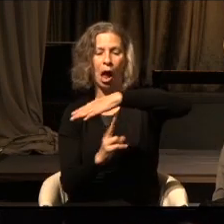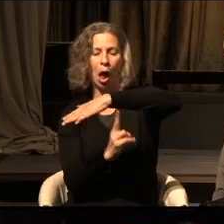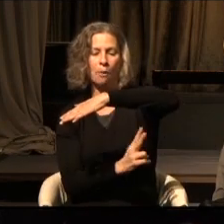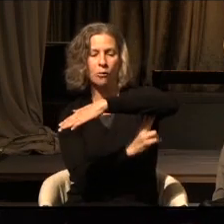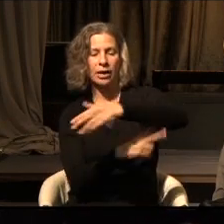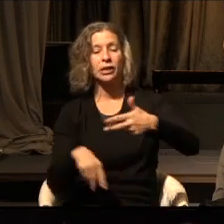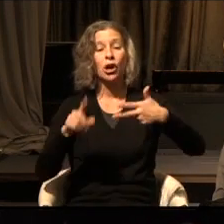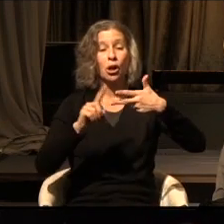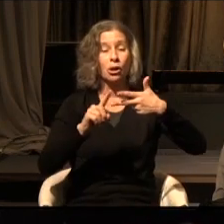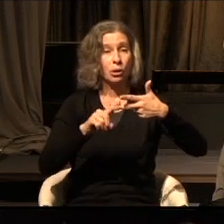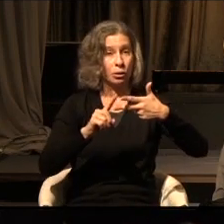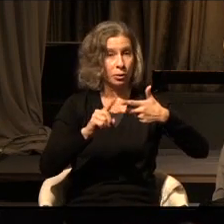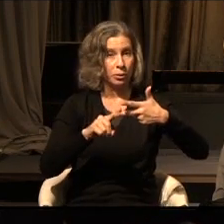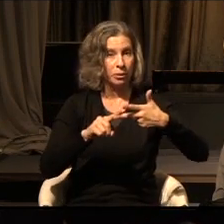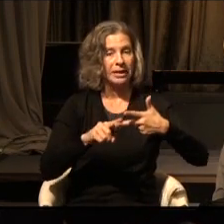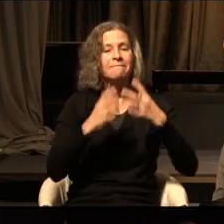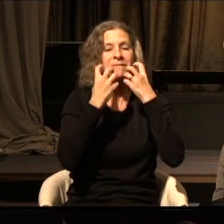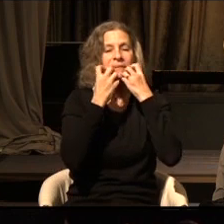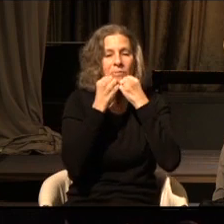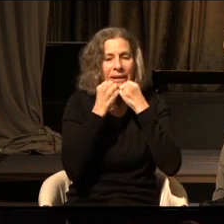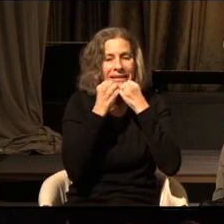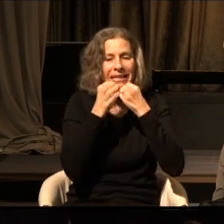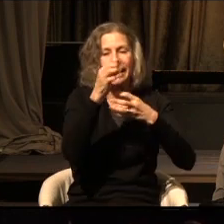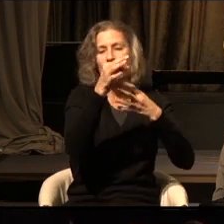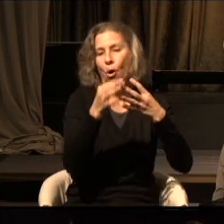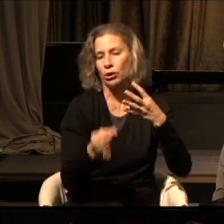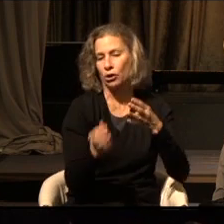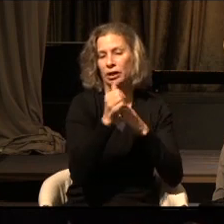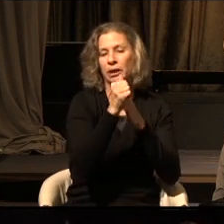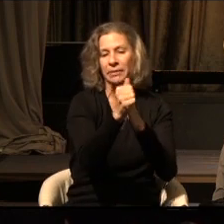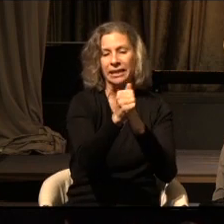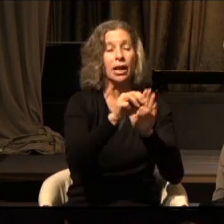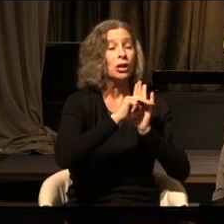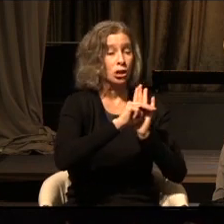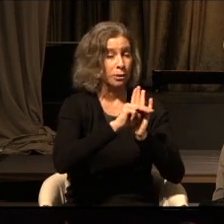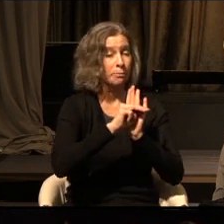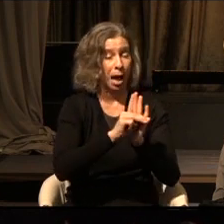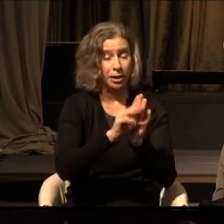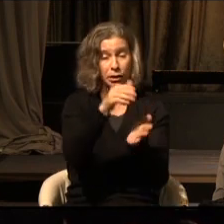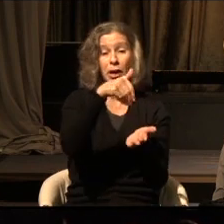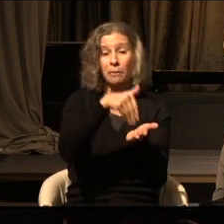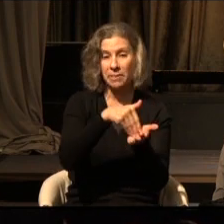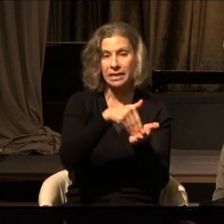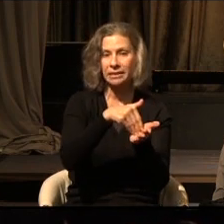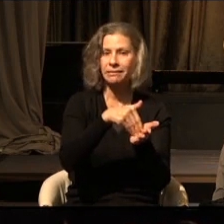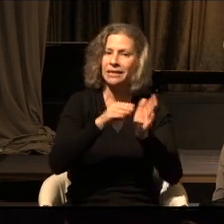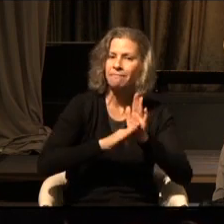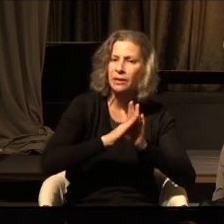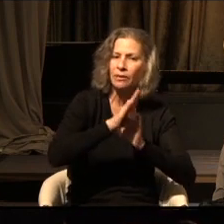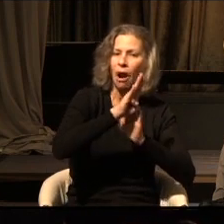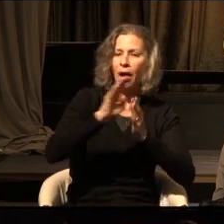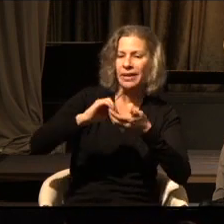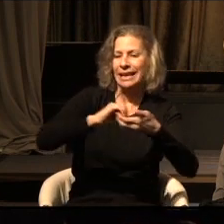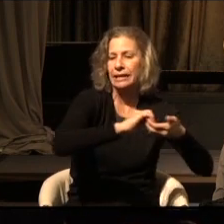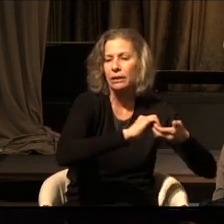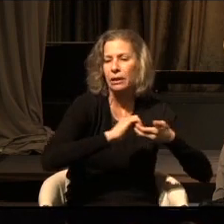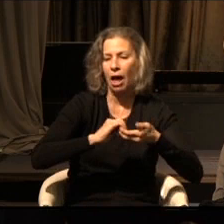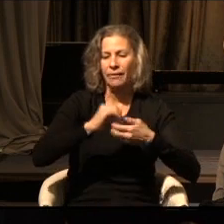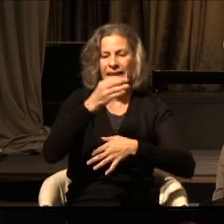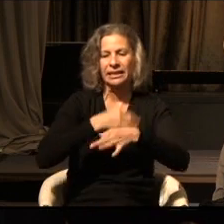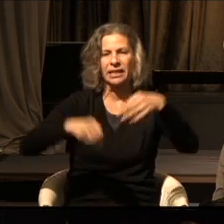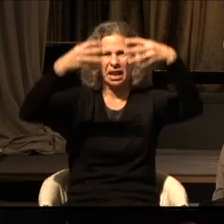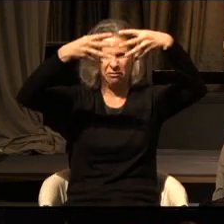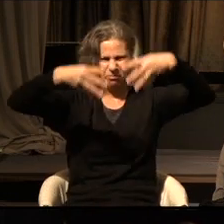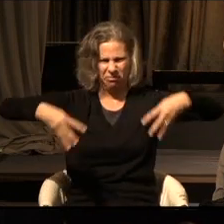embracing alternative leadership models. Leading from the middle thrives in collaboration versus top-down power